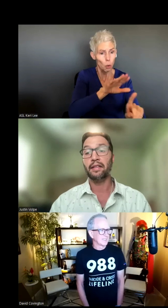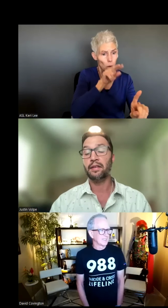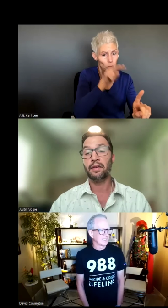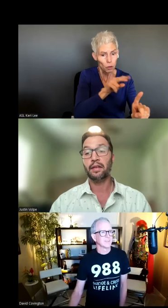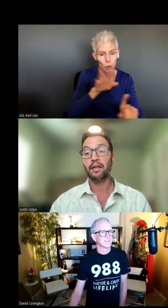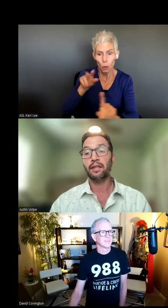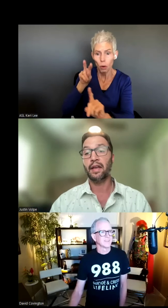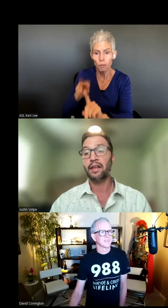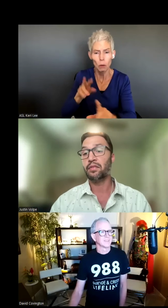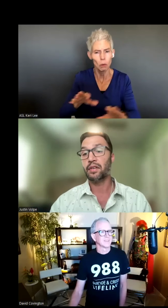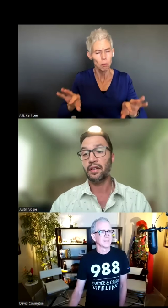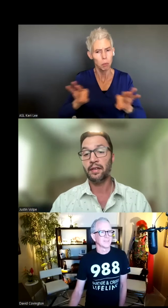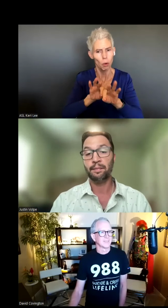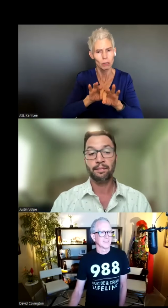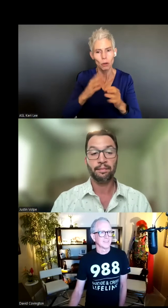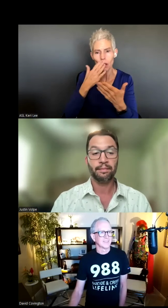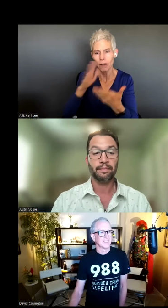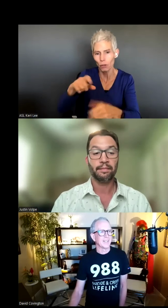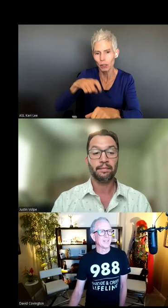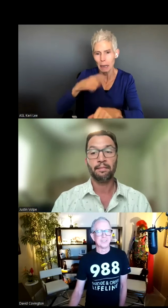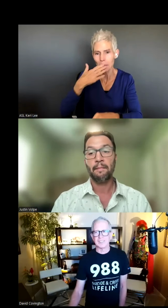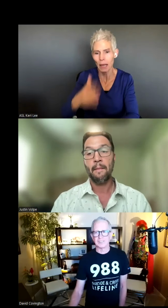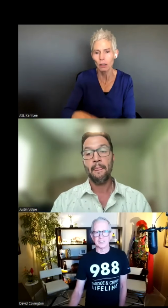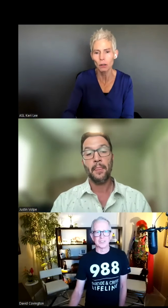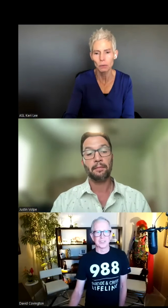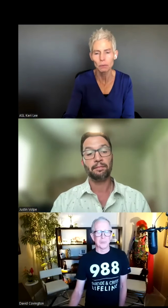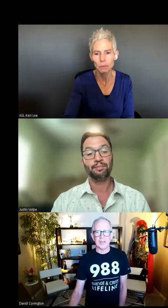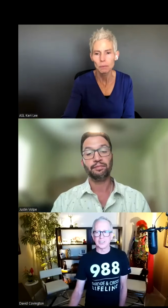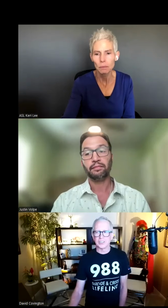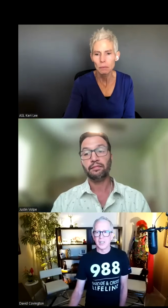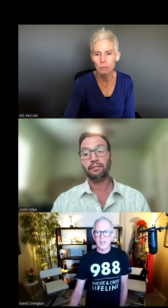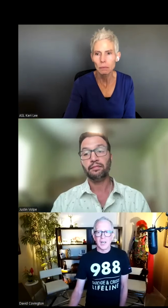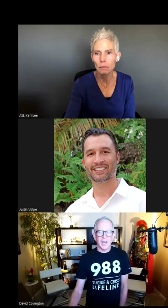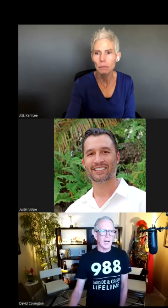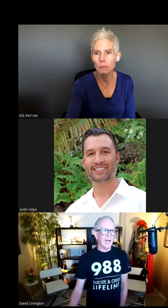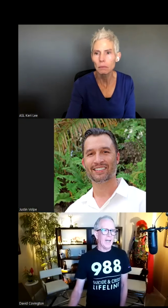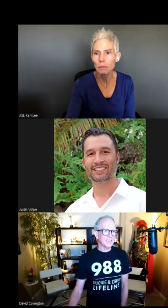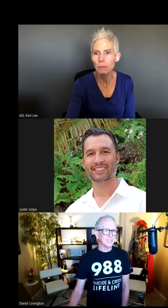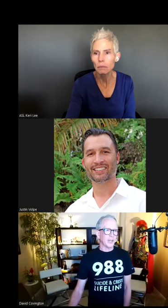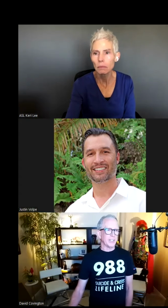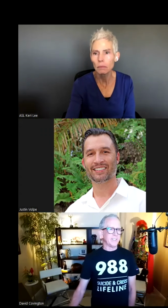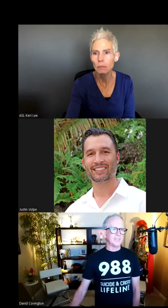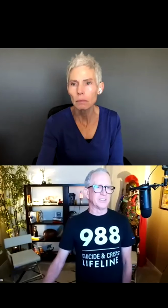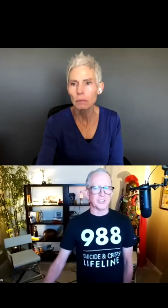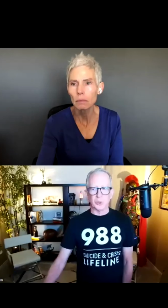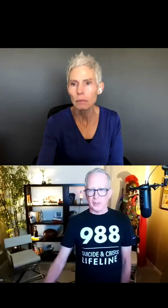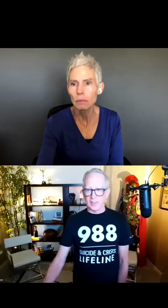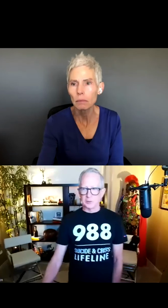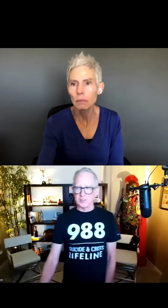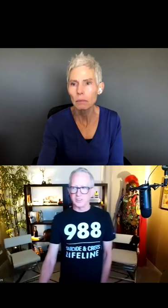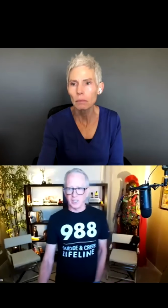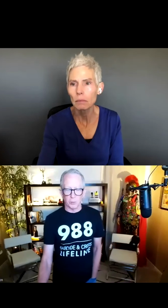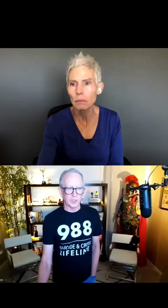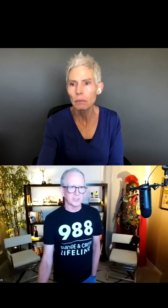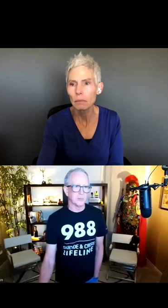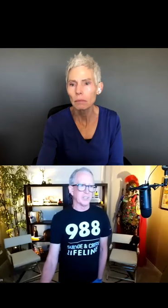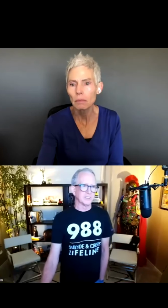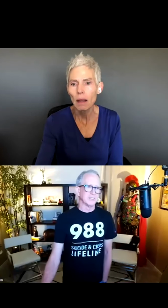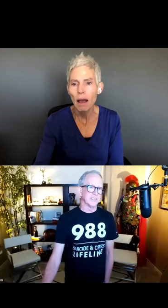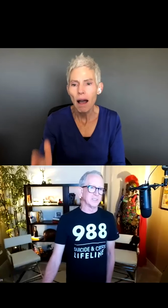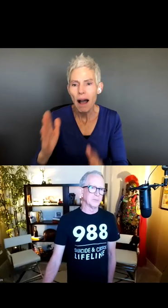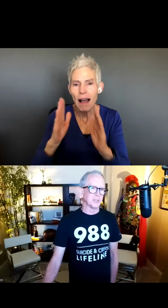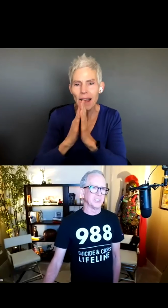and thank you for your time. Thank you, Justin, so much. I asked Sarah Dietz to join us, but Sarah works